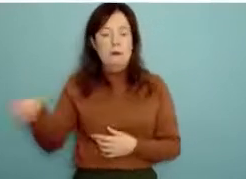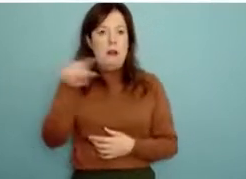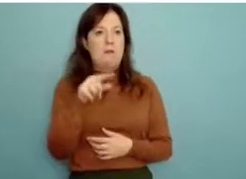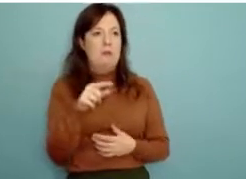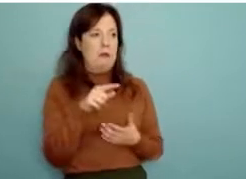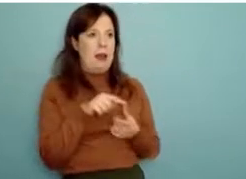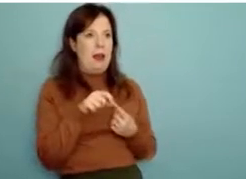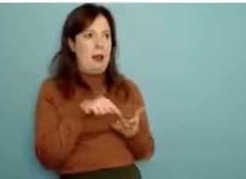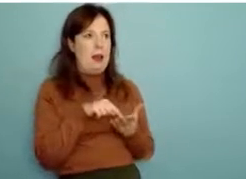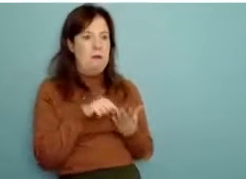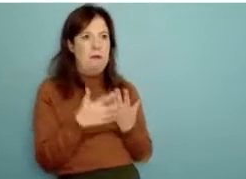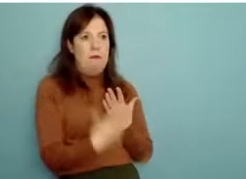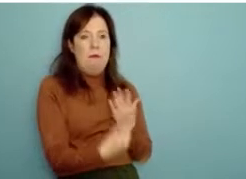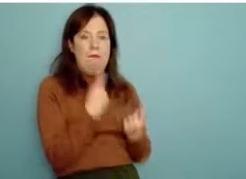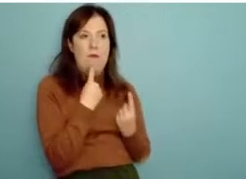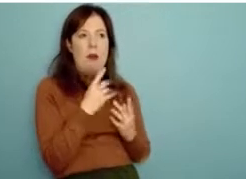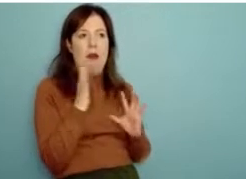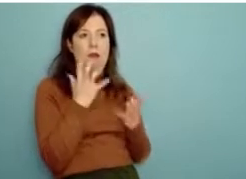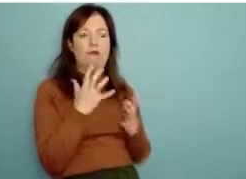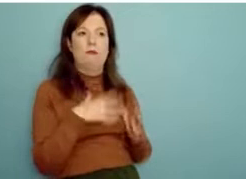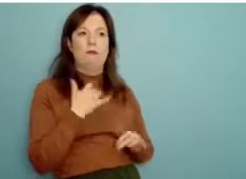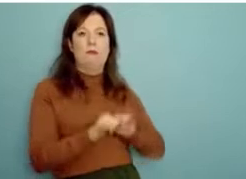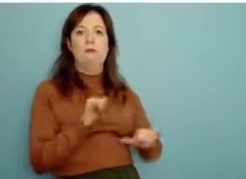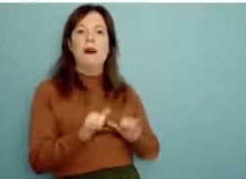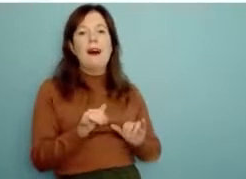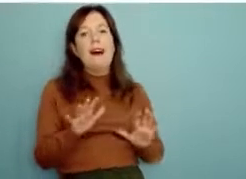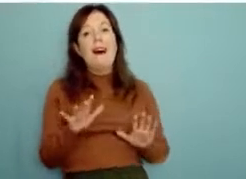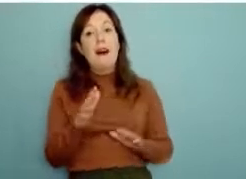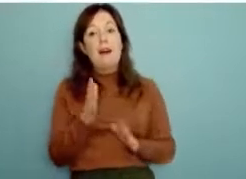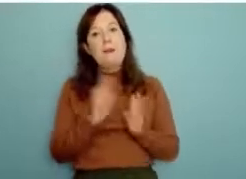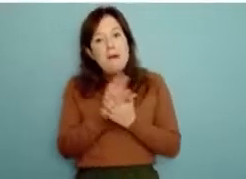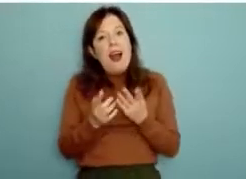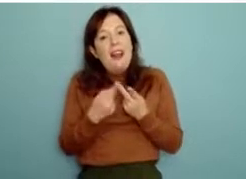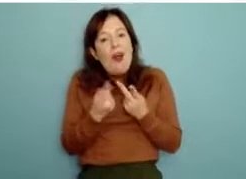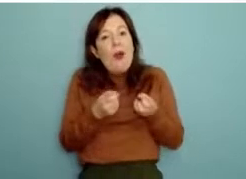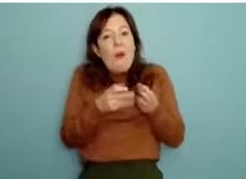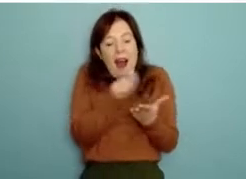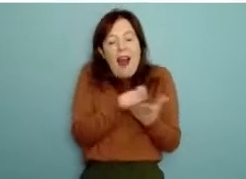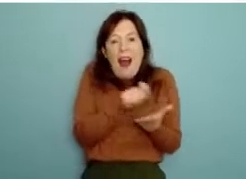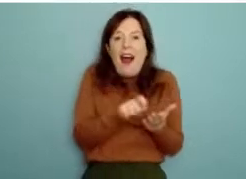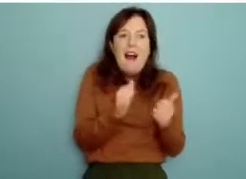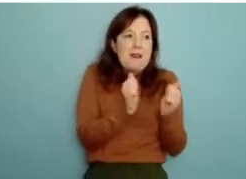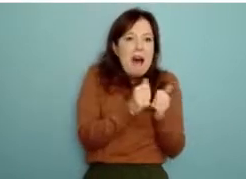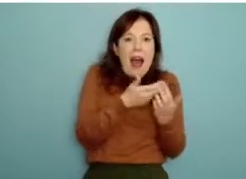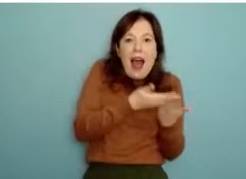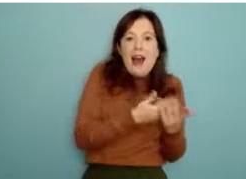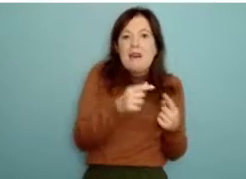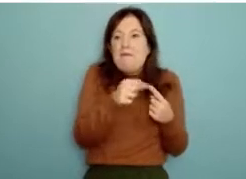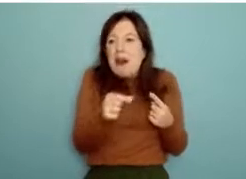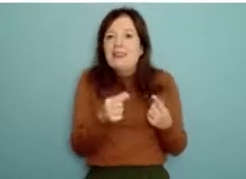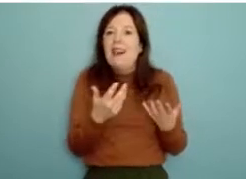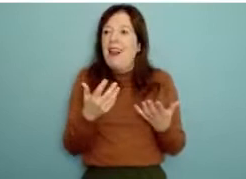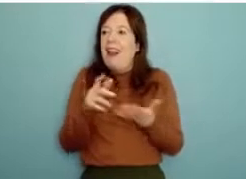also need to make sure people have got access to paper and pencil kind of tools as well. We need to be thinking about, as I say, an